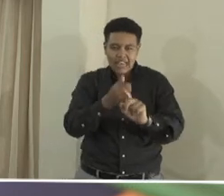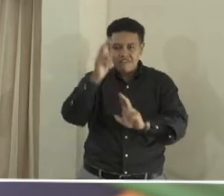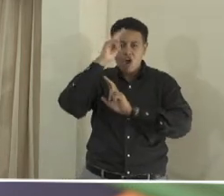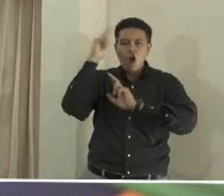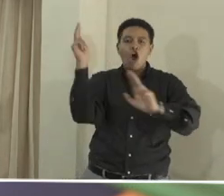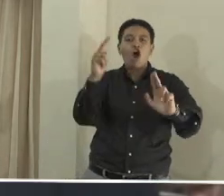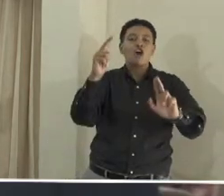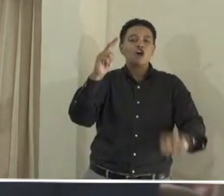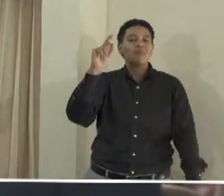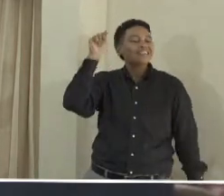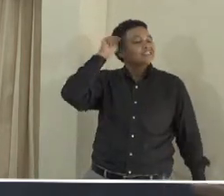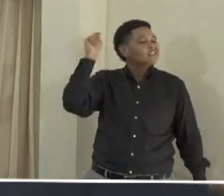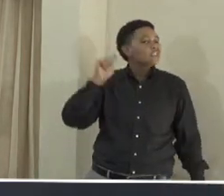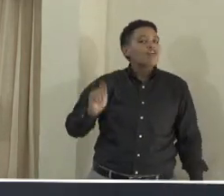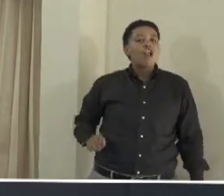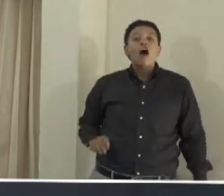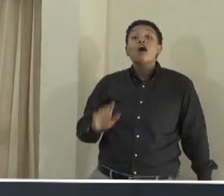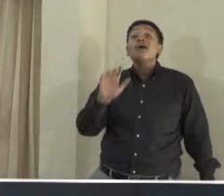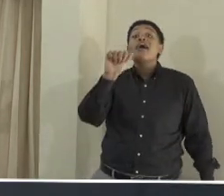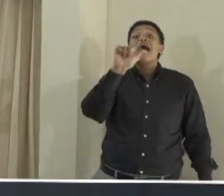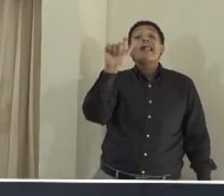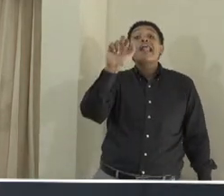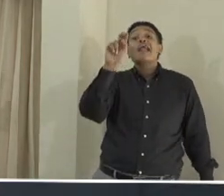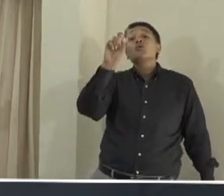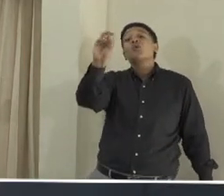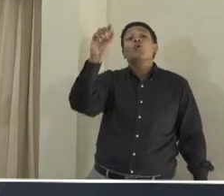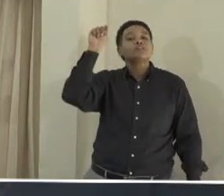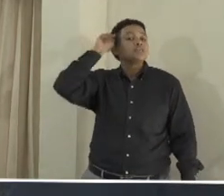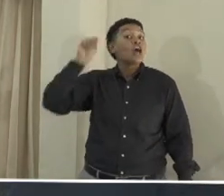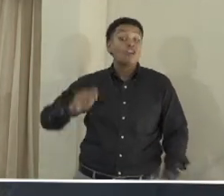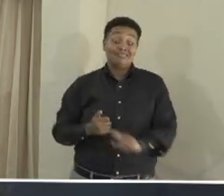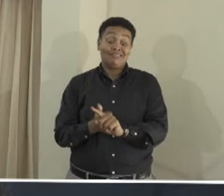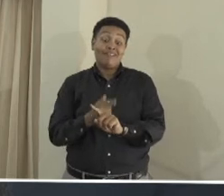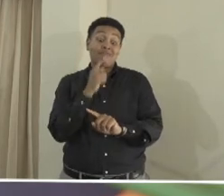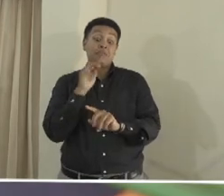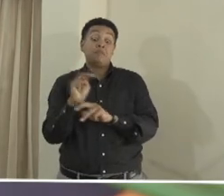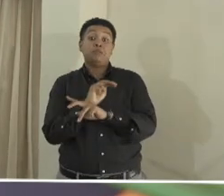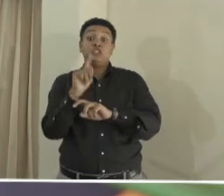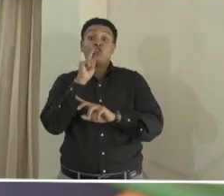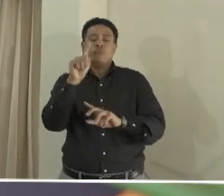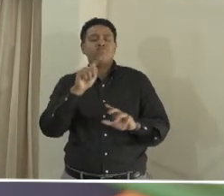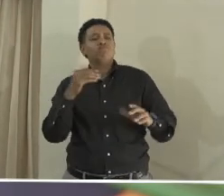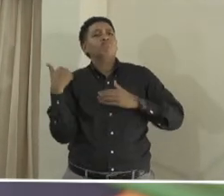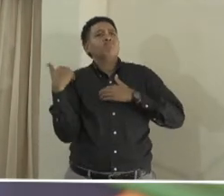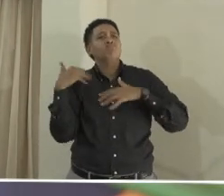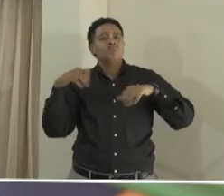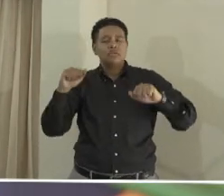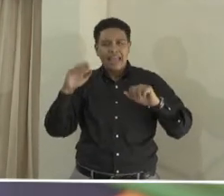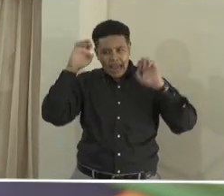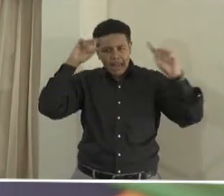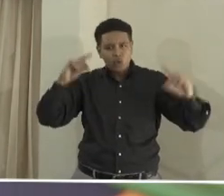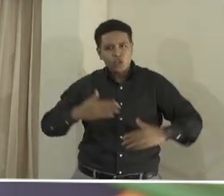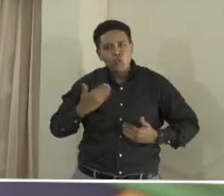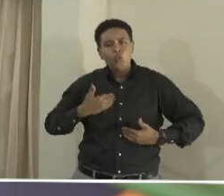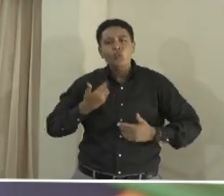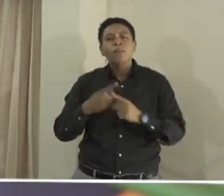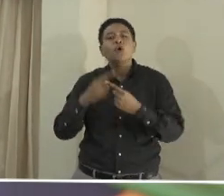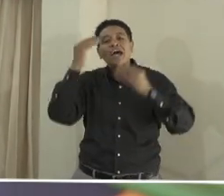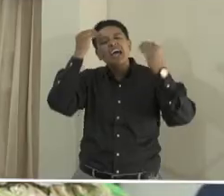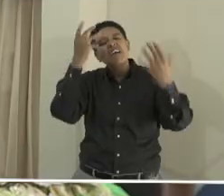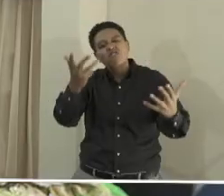Honorable Alando Terrelong, Minister of State in the Ministry of Education, Youth, and